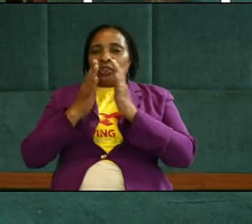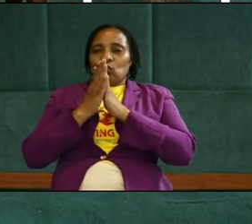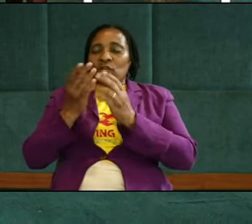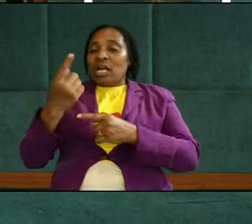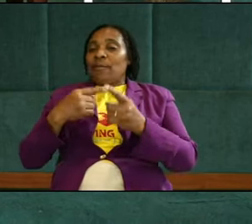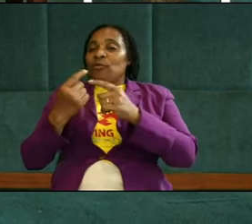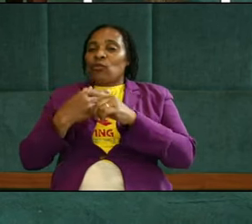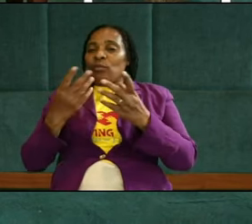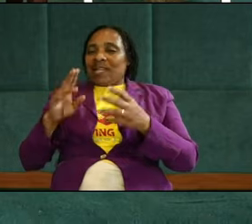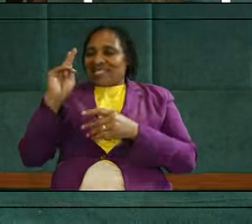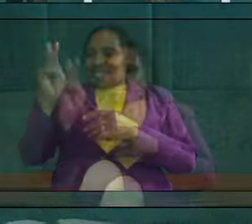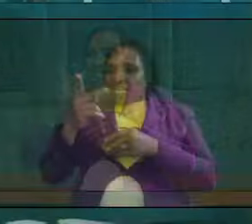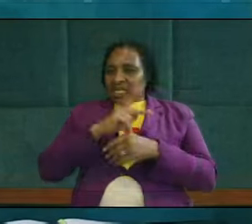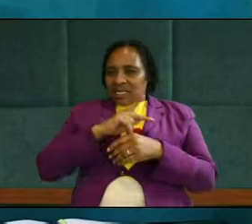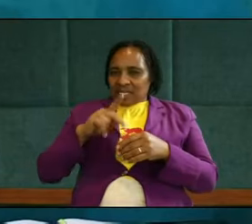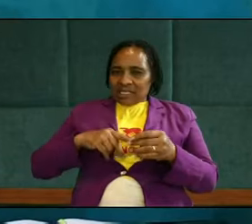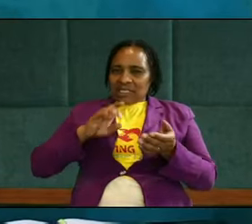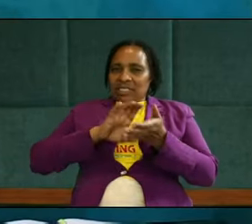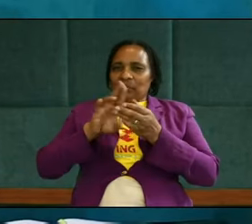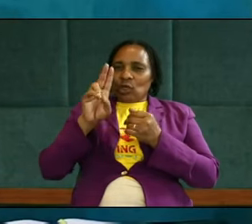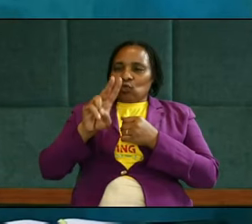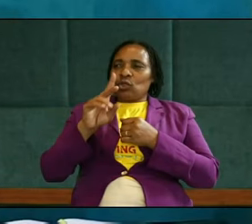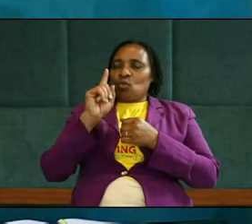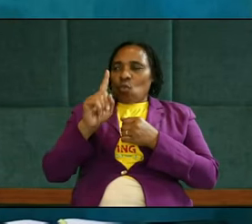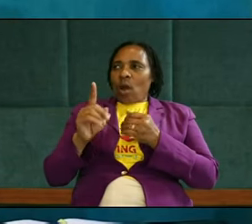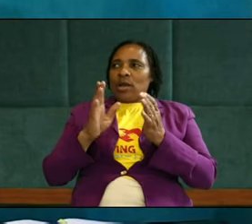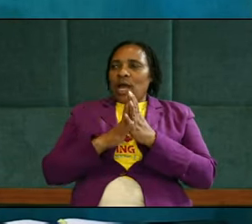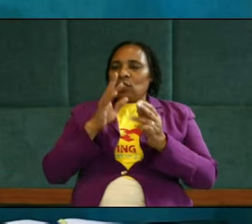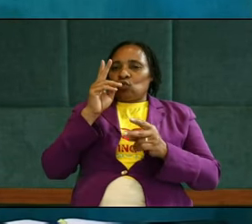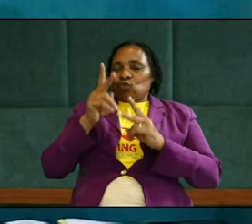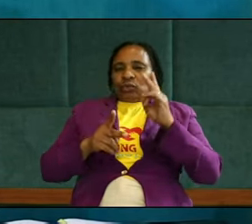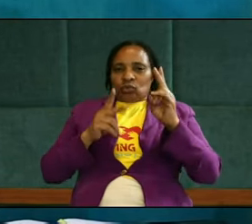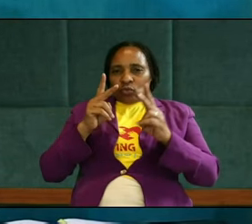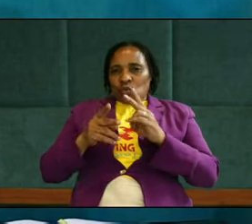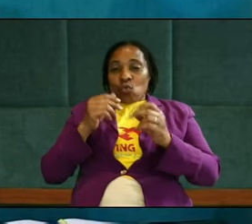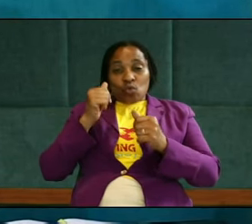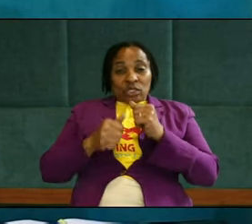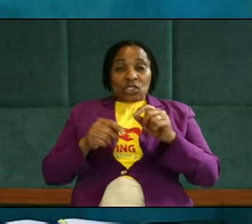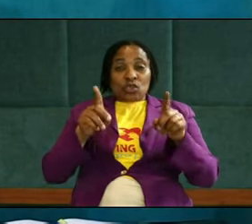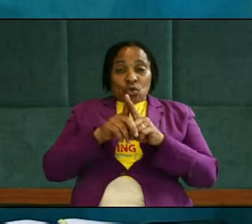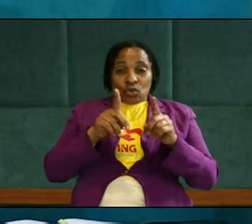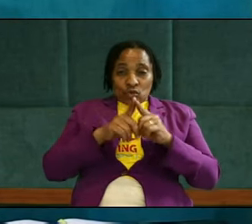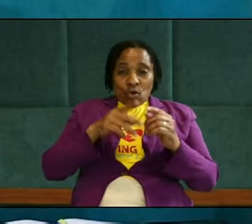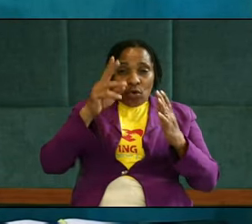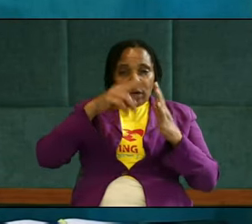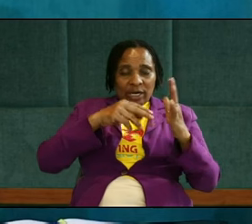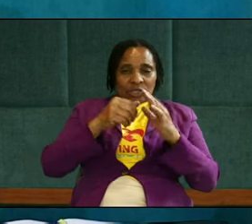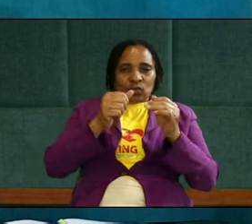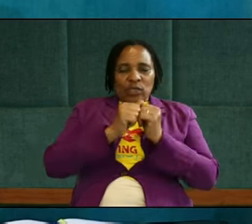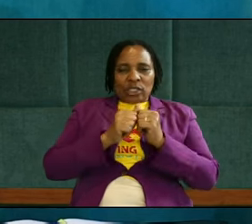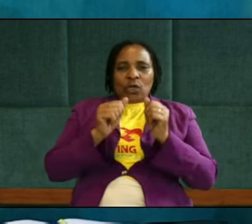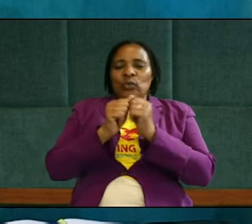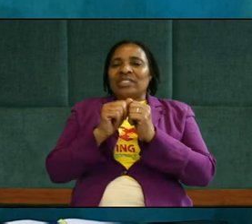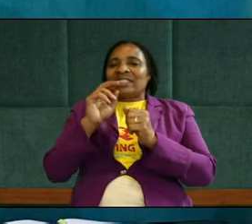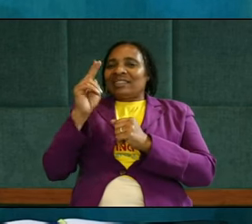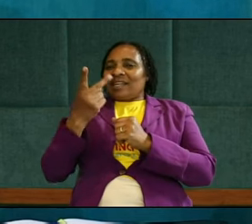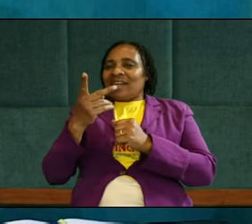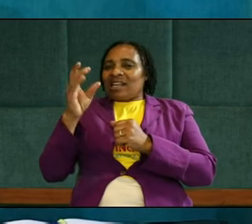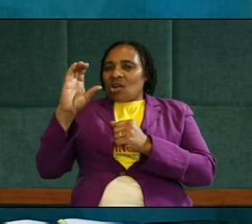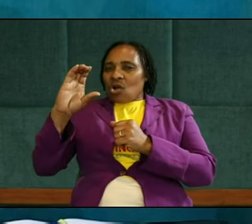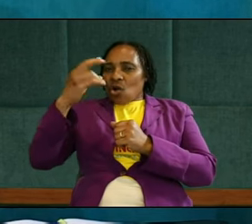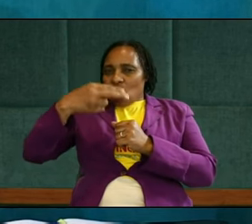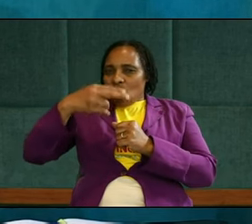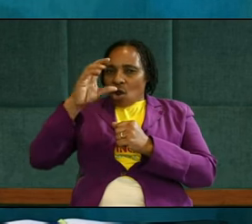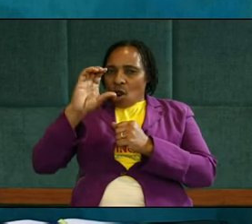book of 2 Kings, chapter 21 and 22, which is also read together with 2 Chronicles, chapter